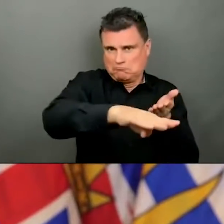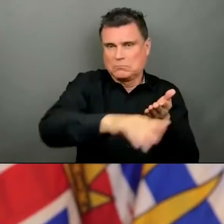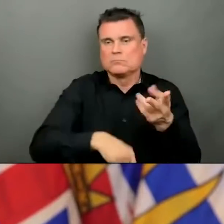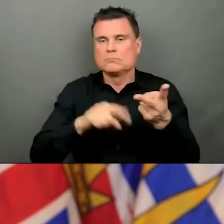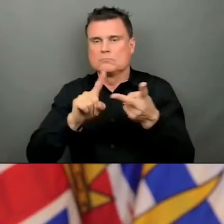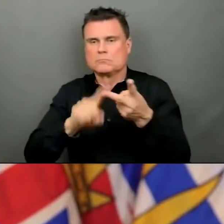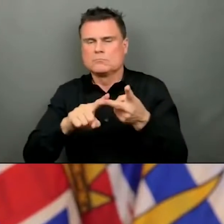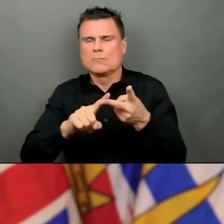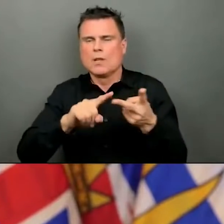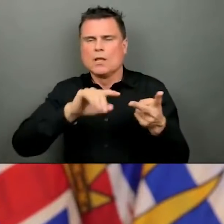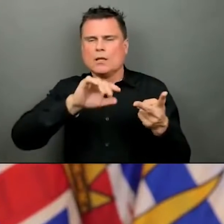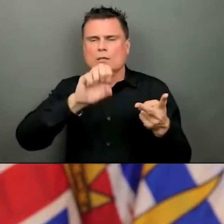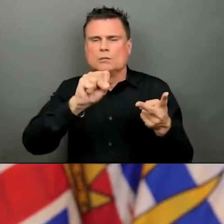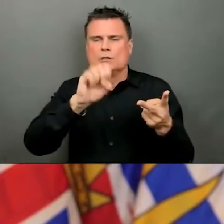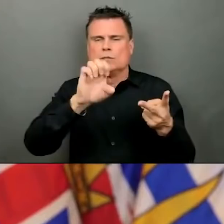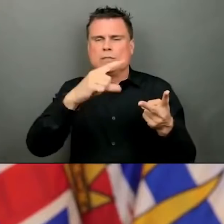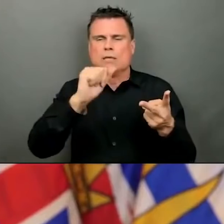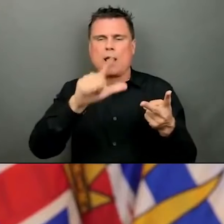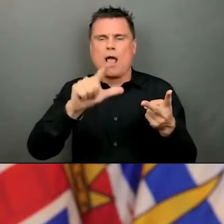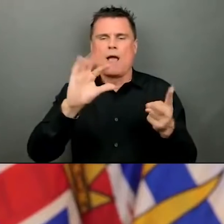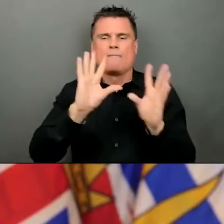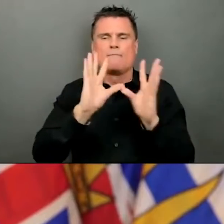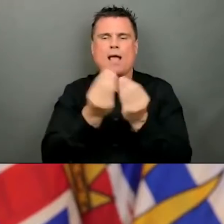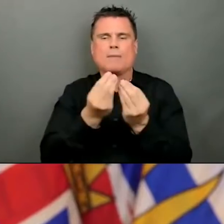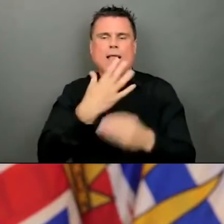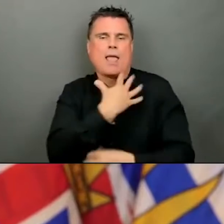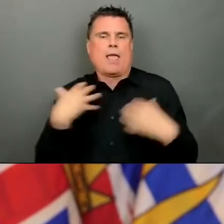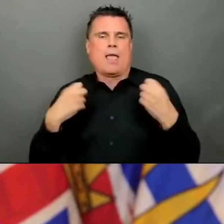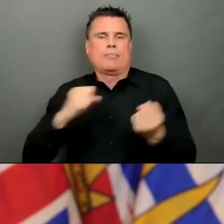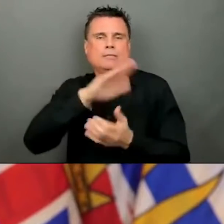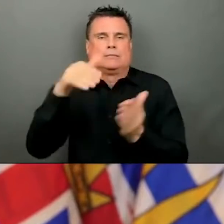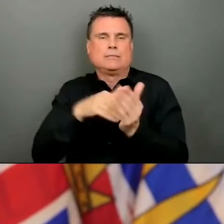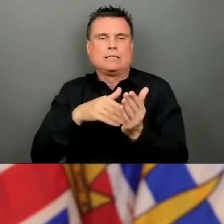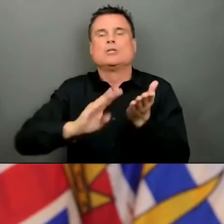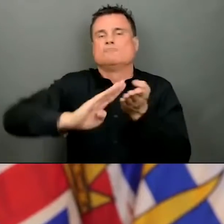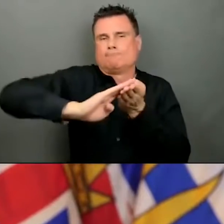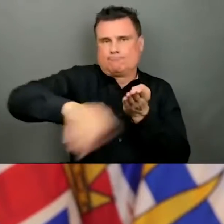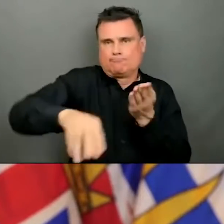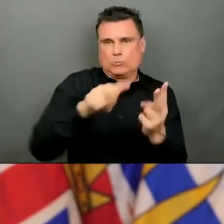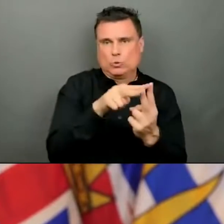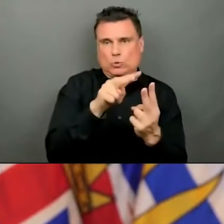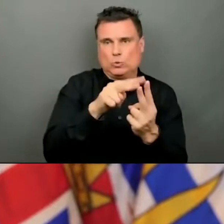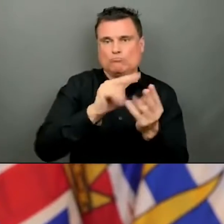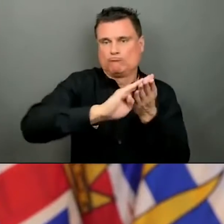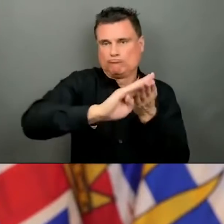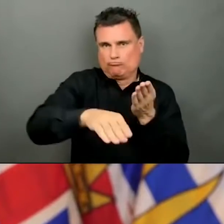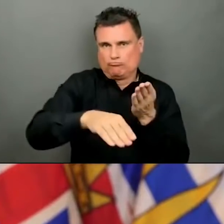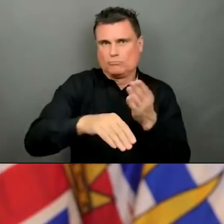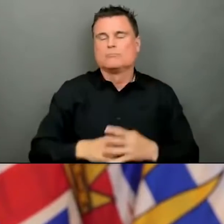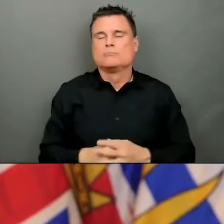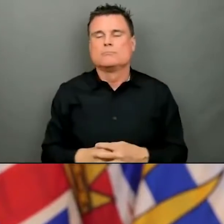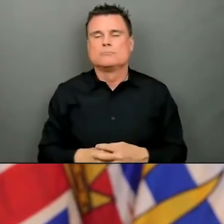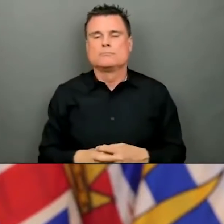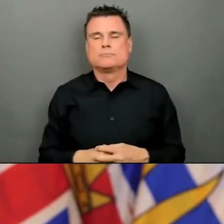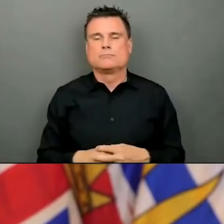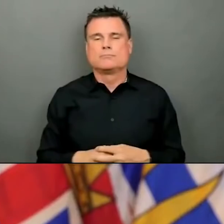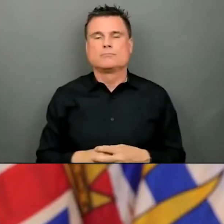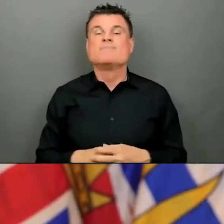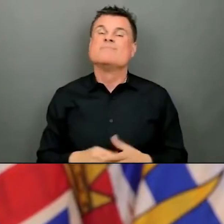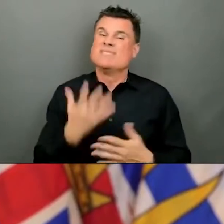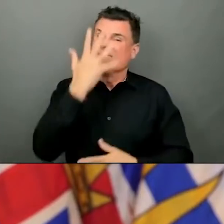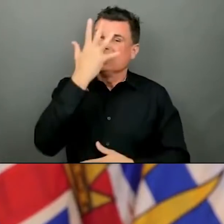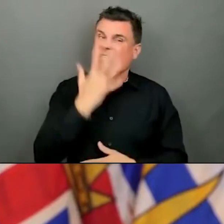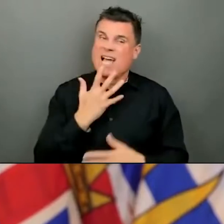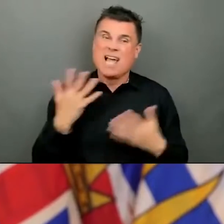Sadly, this weekend, we've had 8 additional deaths reported across the province, bringing the total number of people who've died